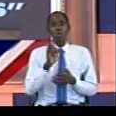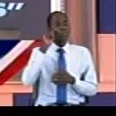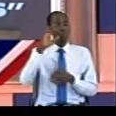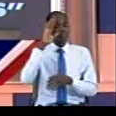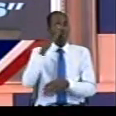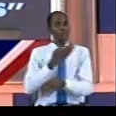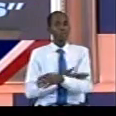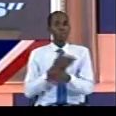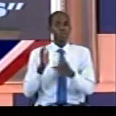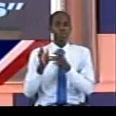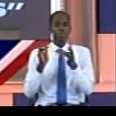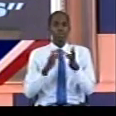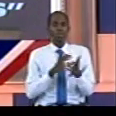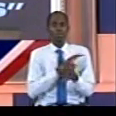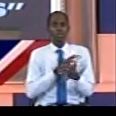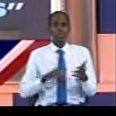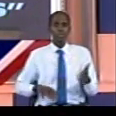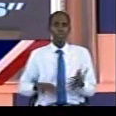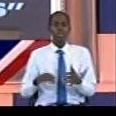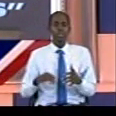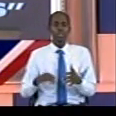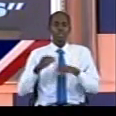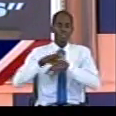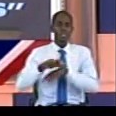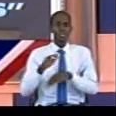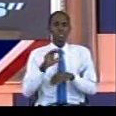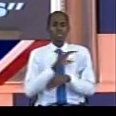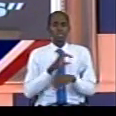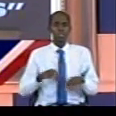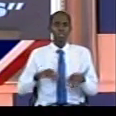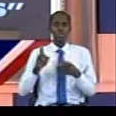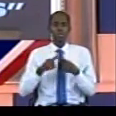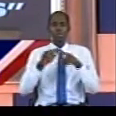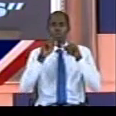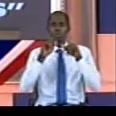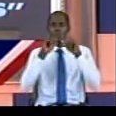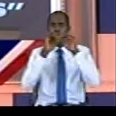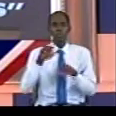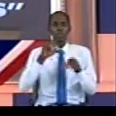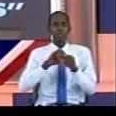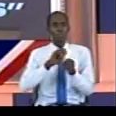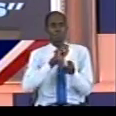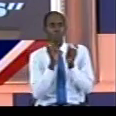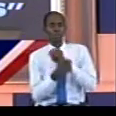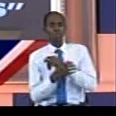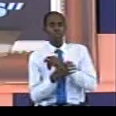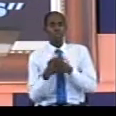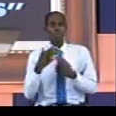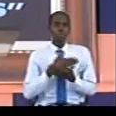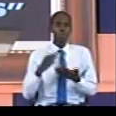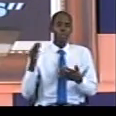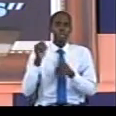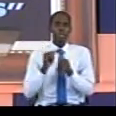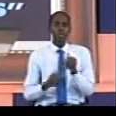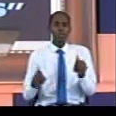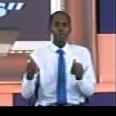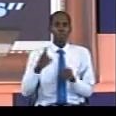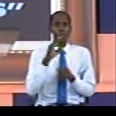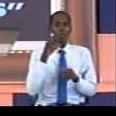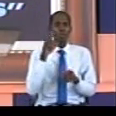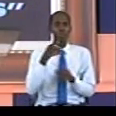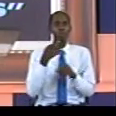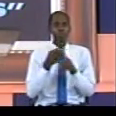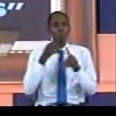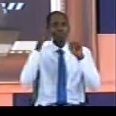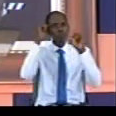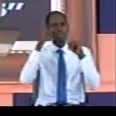why Jesus was sent him to bless you, in turning away every one of you from his iniquities.